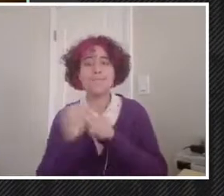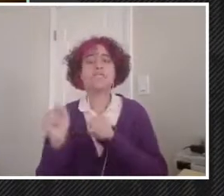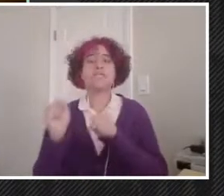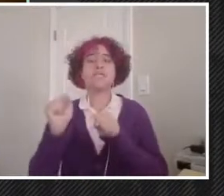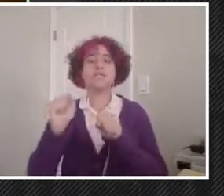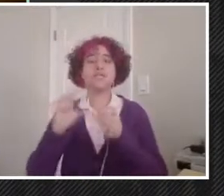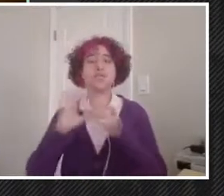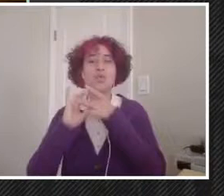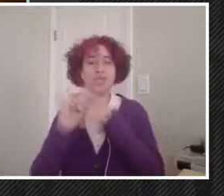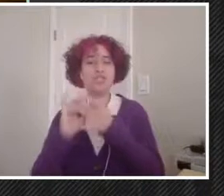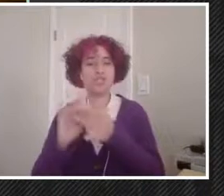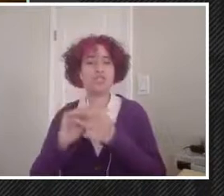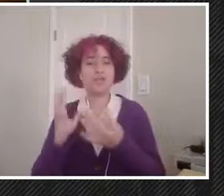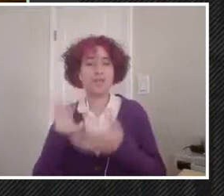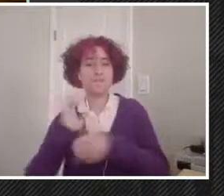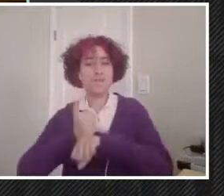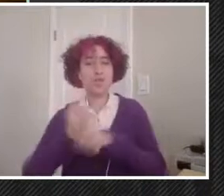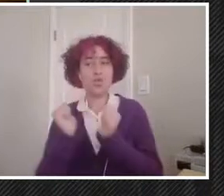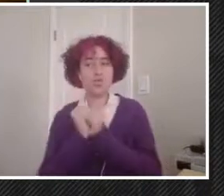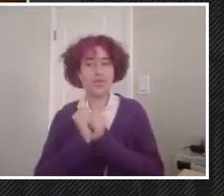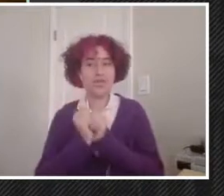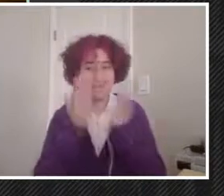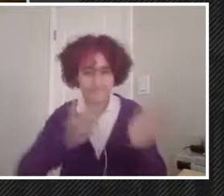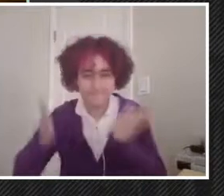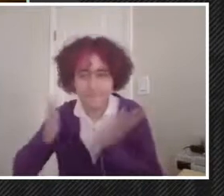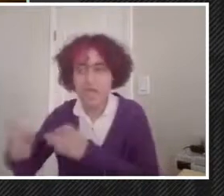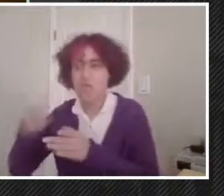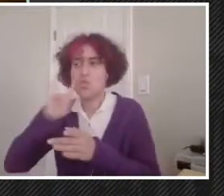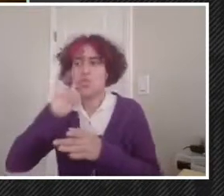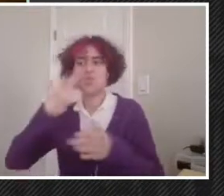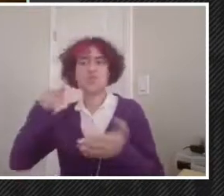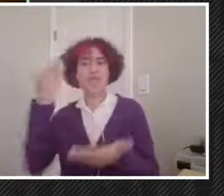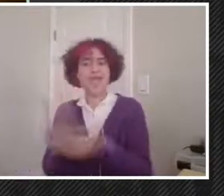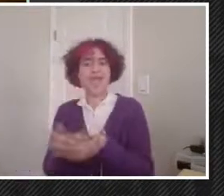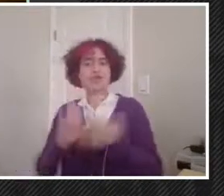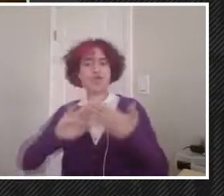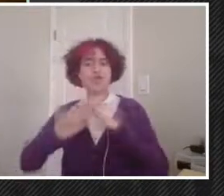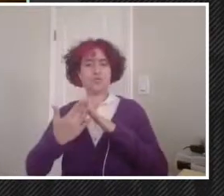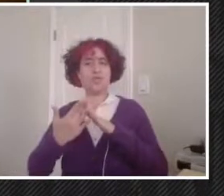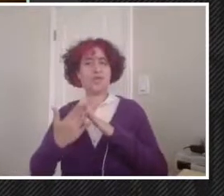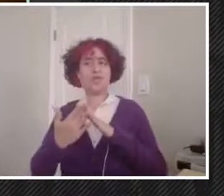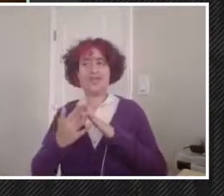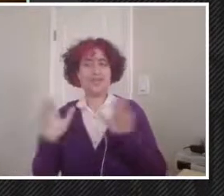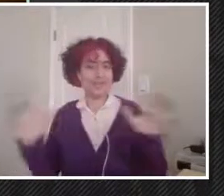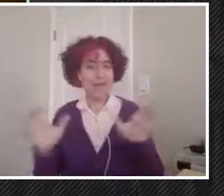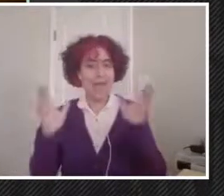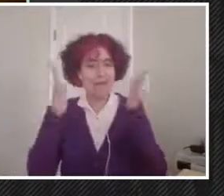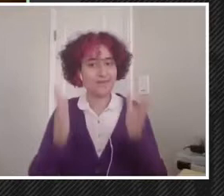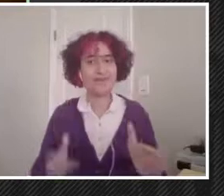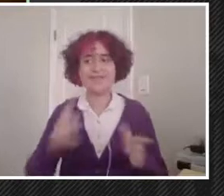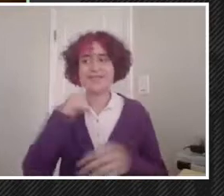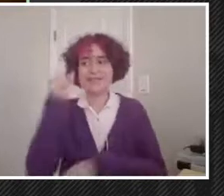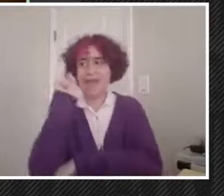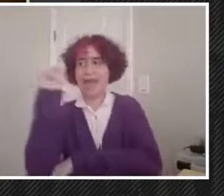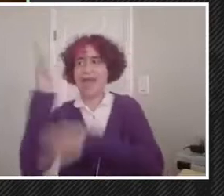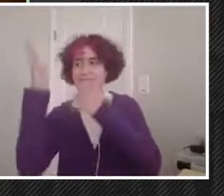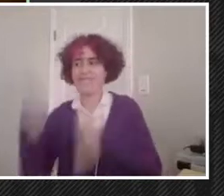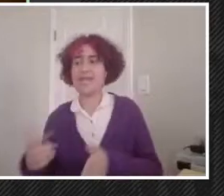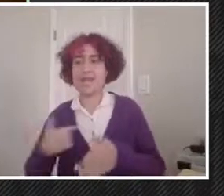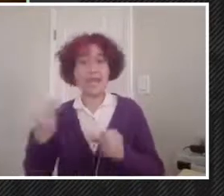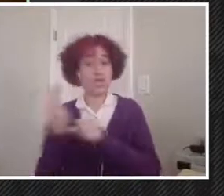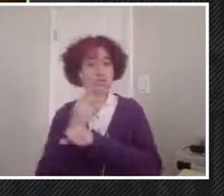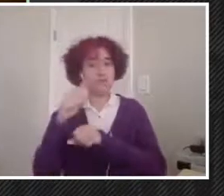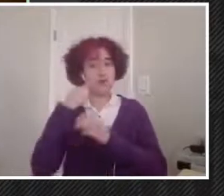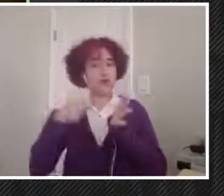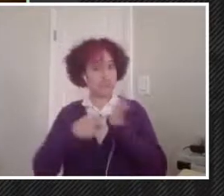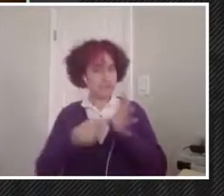That when you step into a community, that you step into, and as an activist, right, as an advocate, I can use, for an example, a